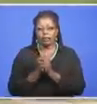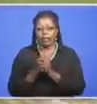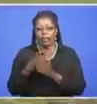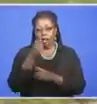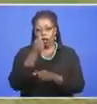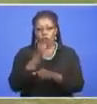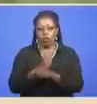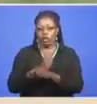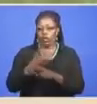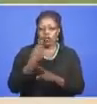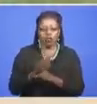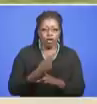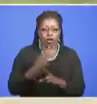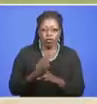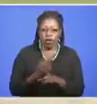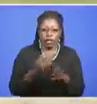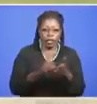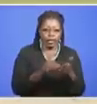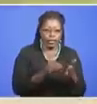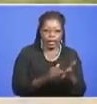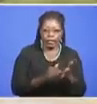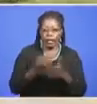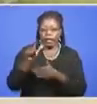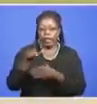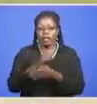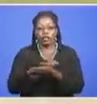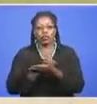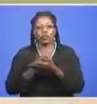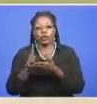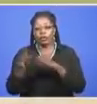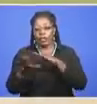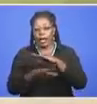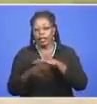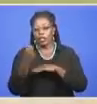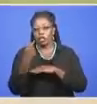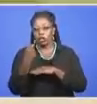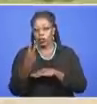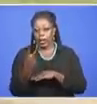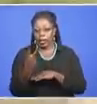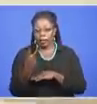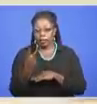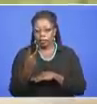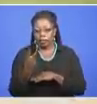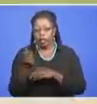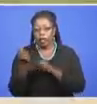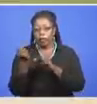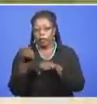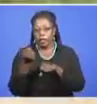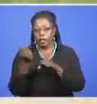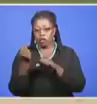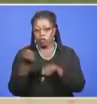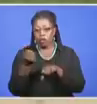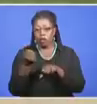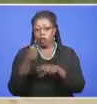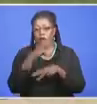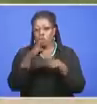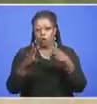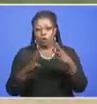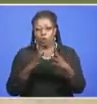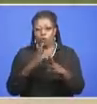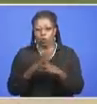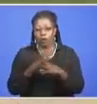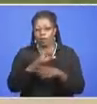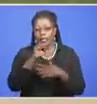out on a regular basis and leaves later on this week for the under-12 Cal Ripken Baseball World Series in Branson,